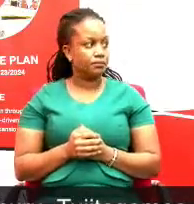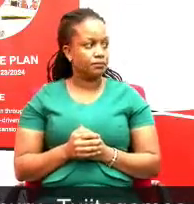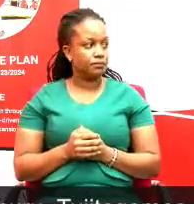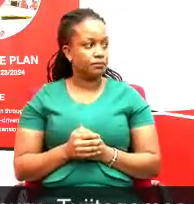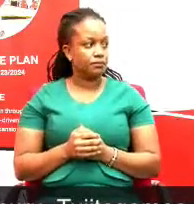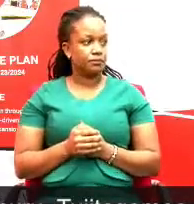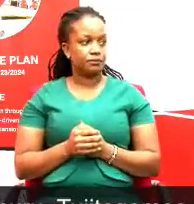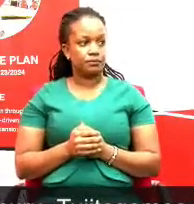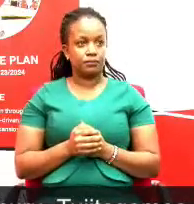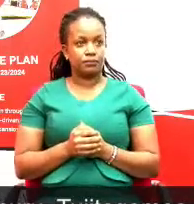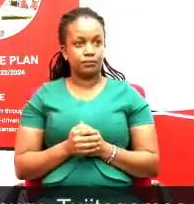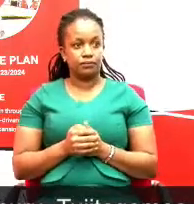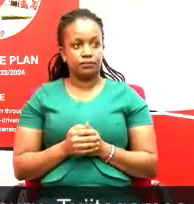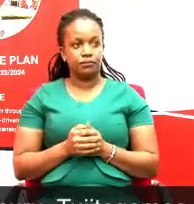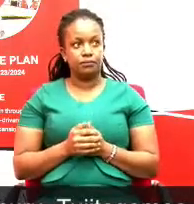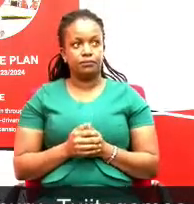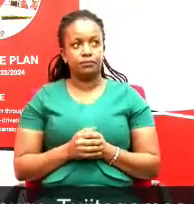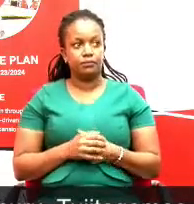for